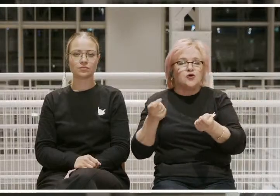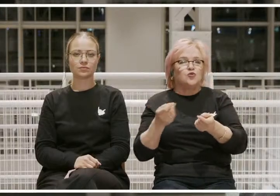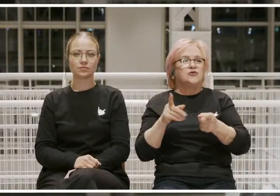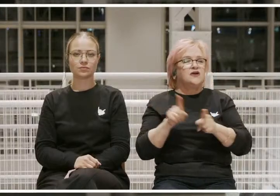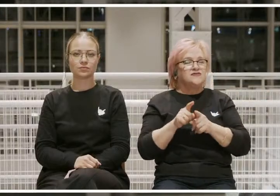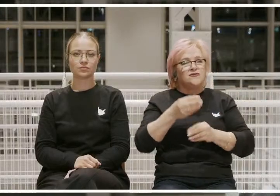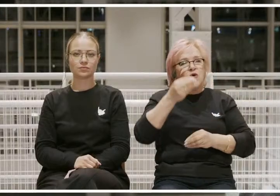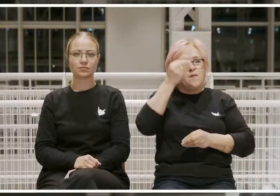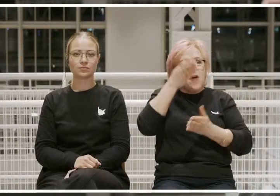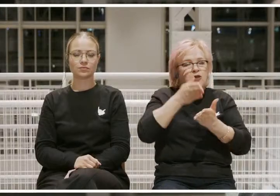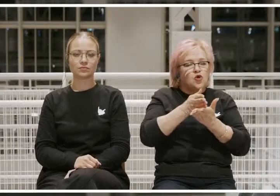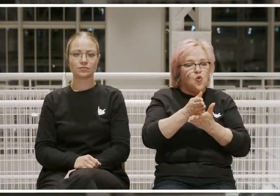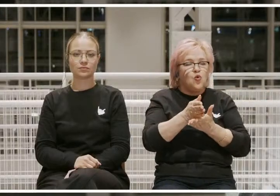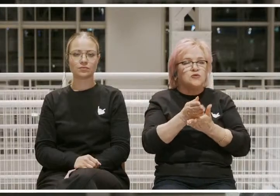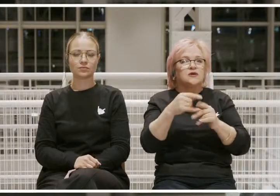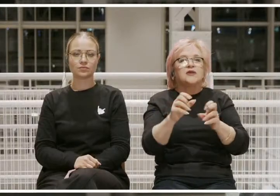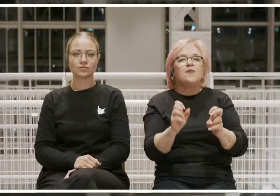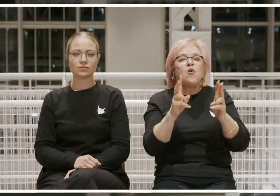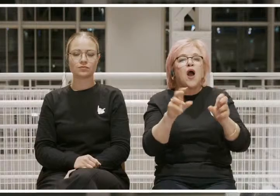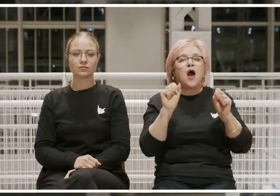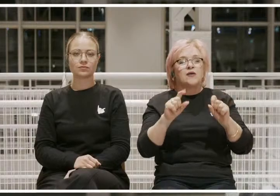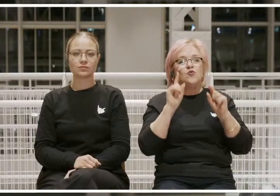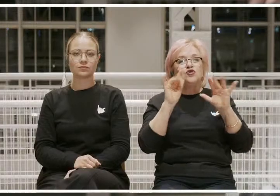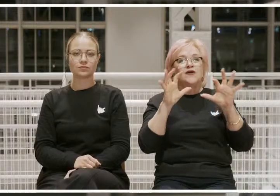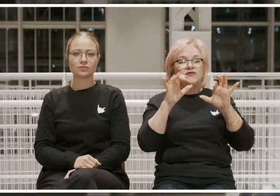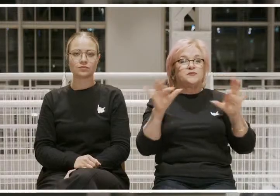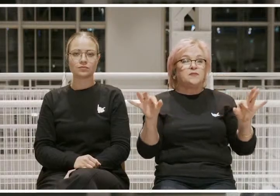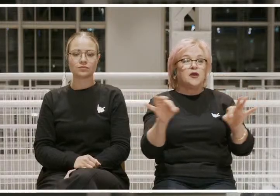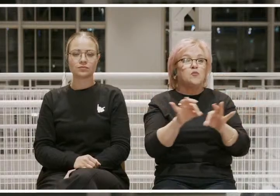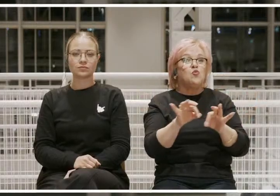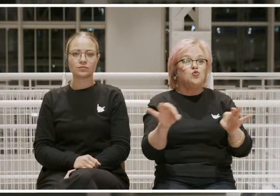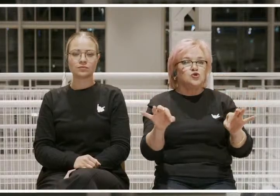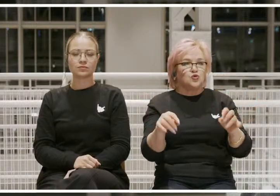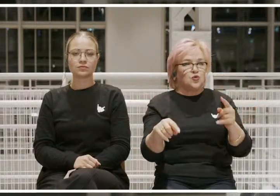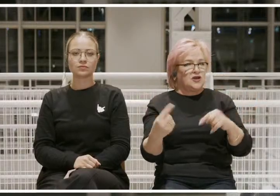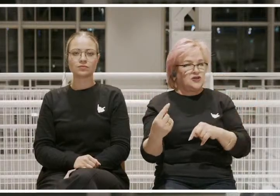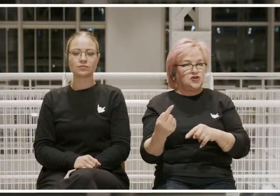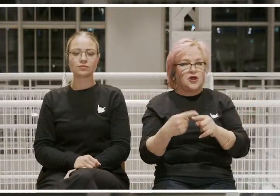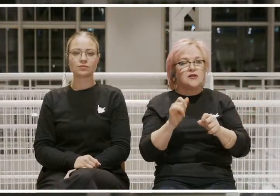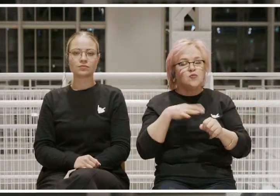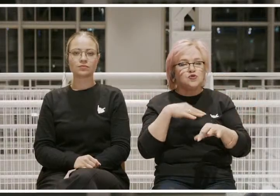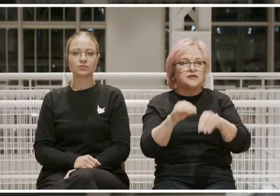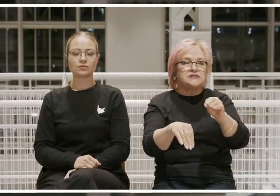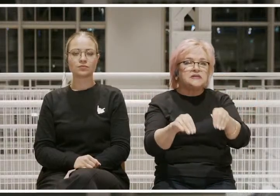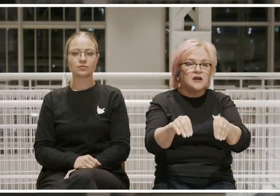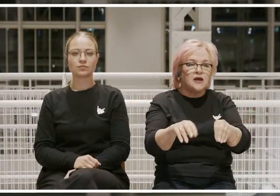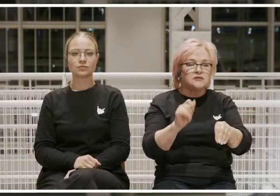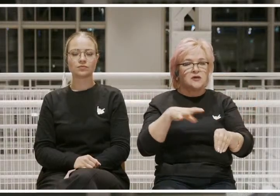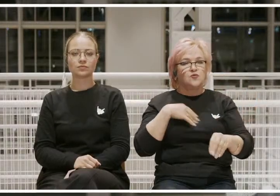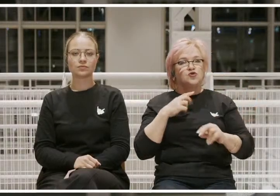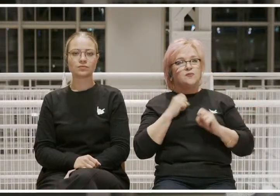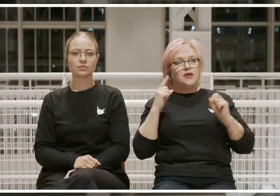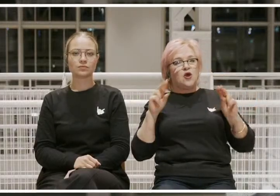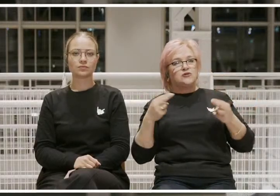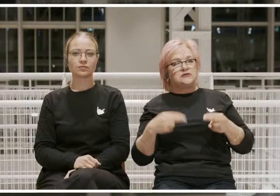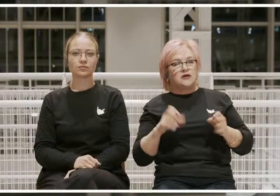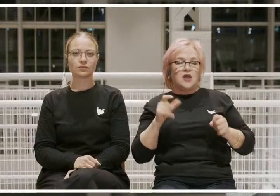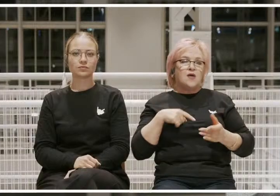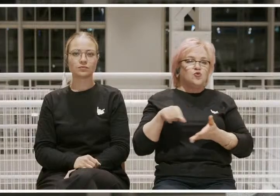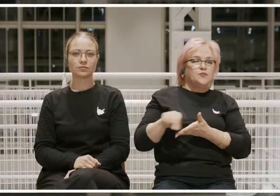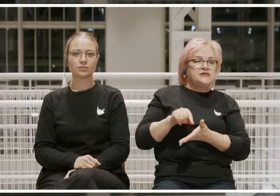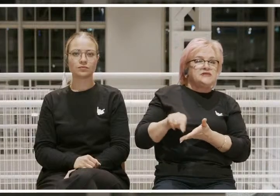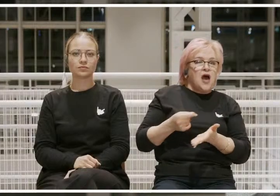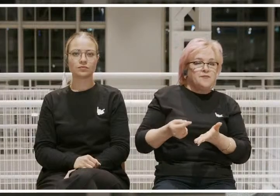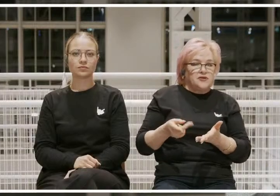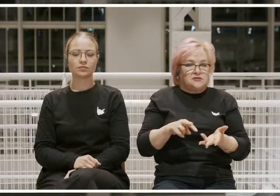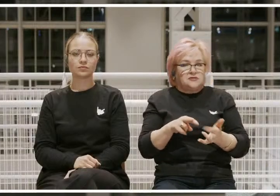music can be, you know, shown in different ways, as an installation, as a concert, as a recording, as one musician